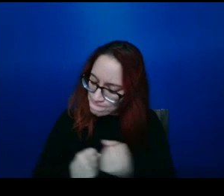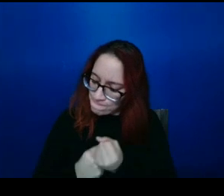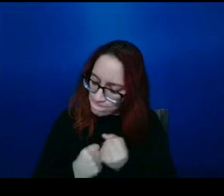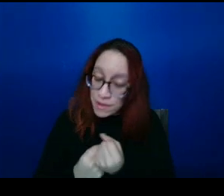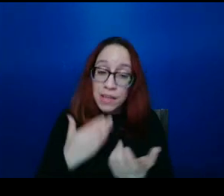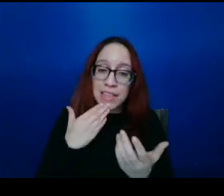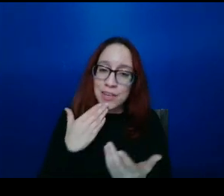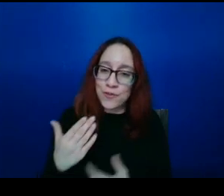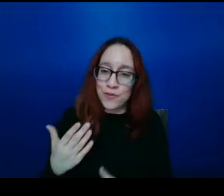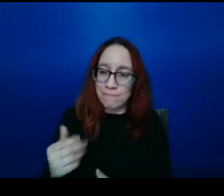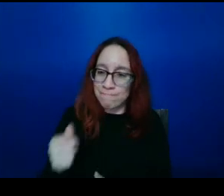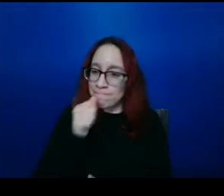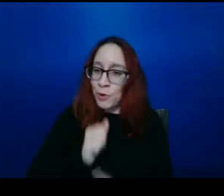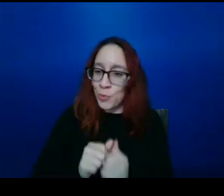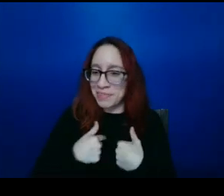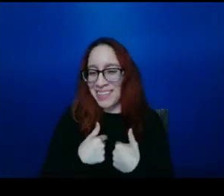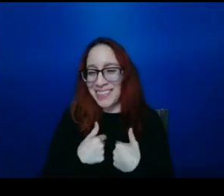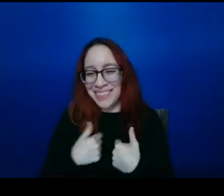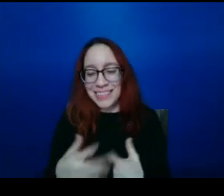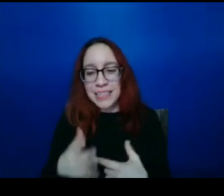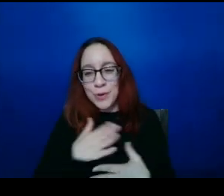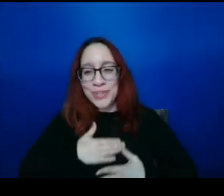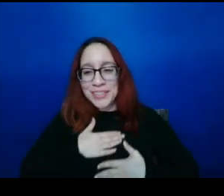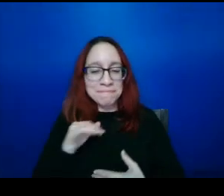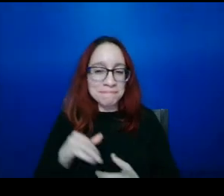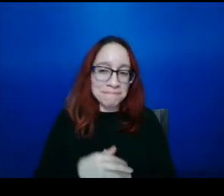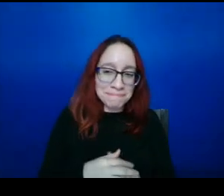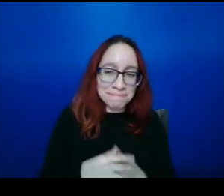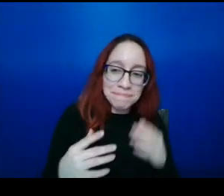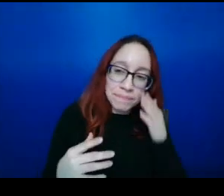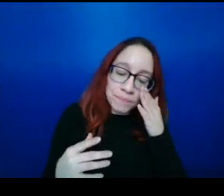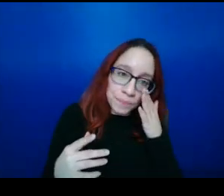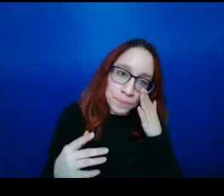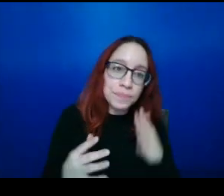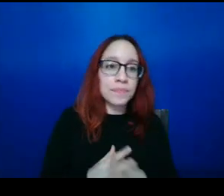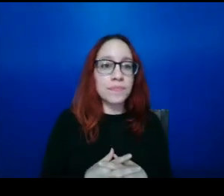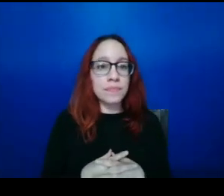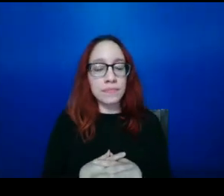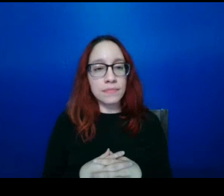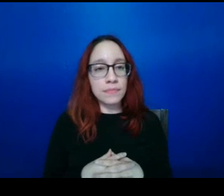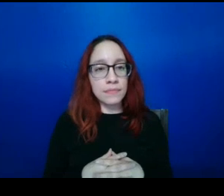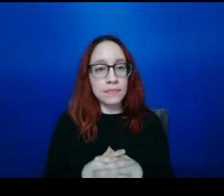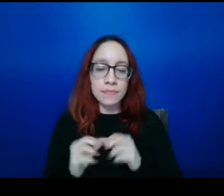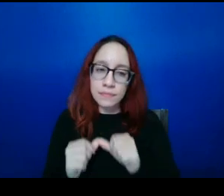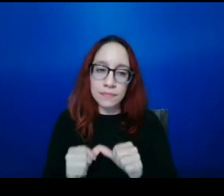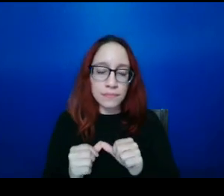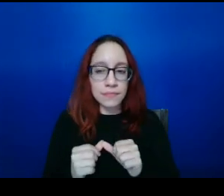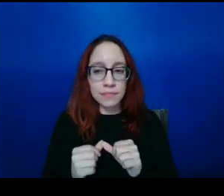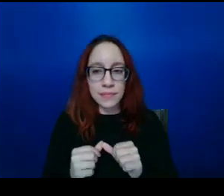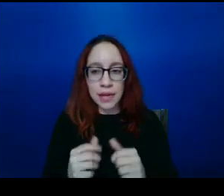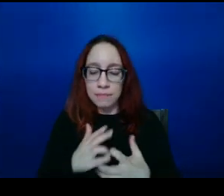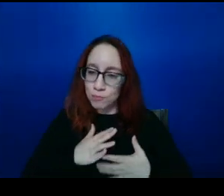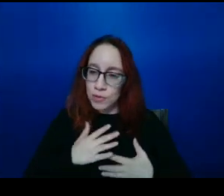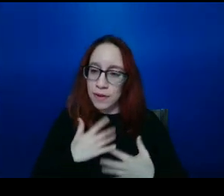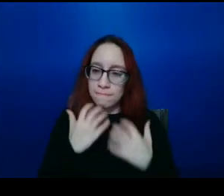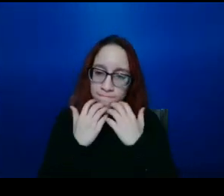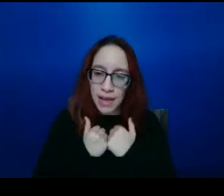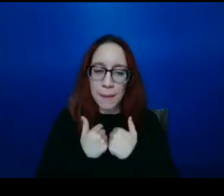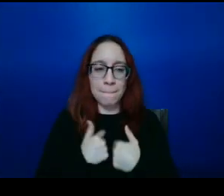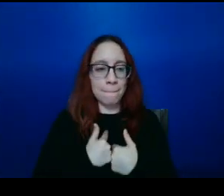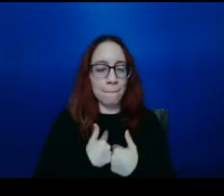you for putting up with me. It's very appreciated. So just, you know, take it as me being passionate. I hope you guys realize that.